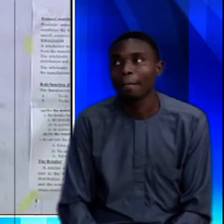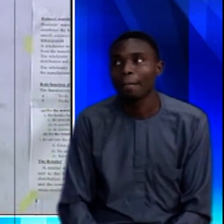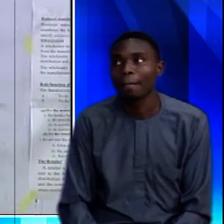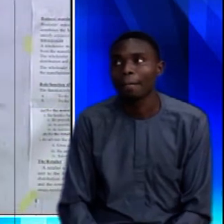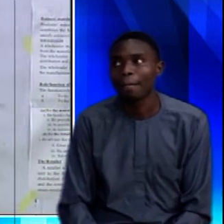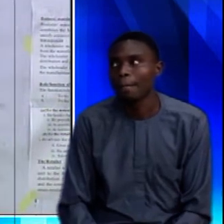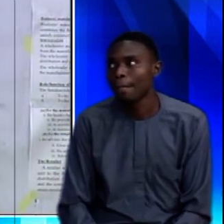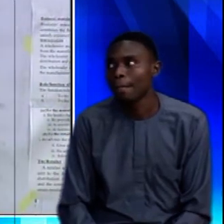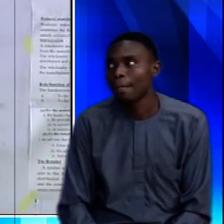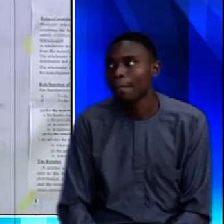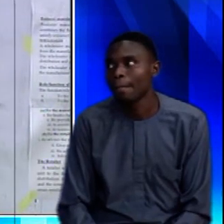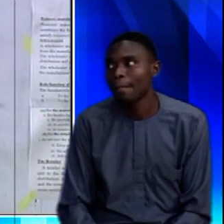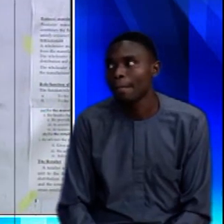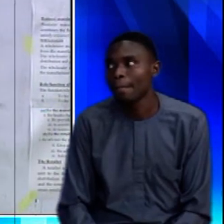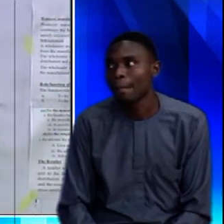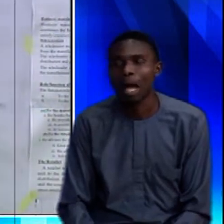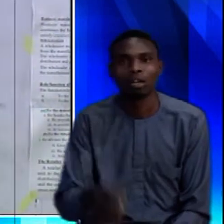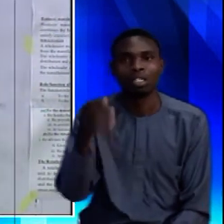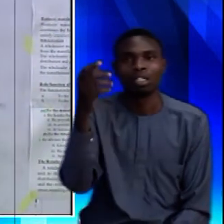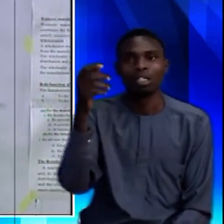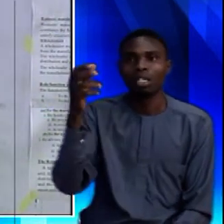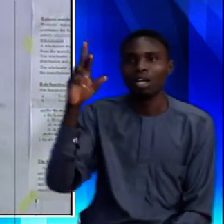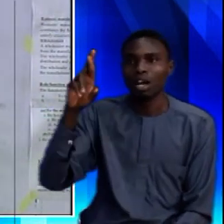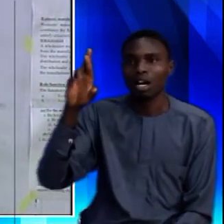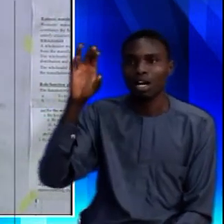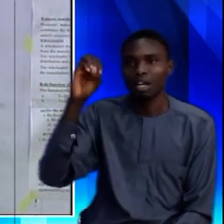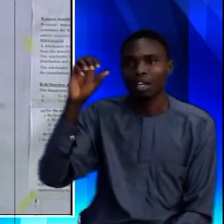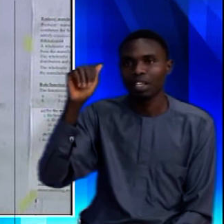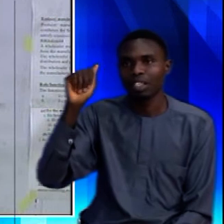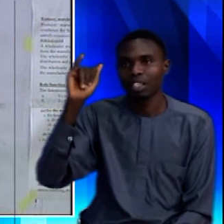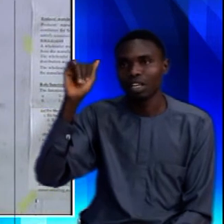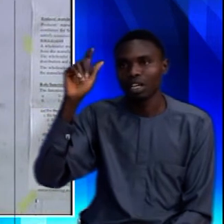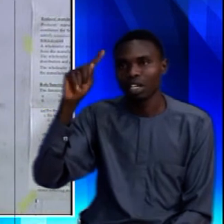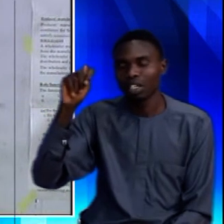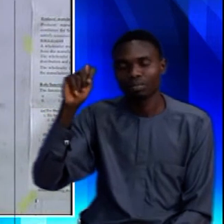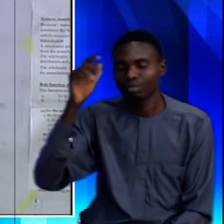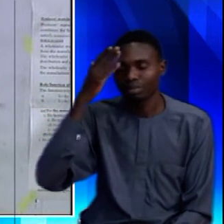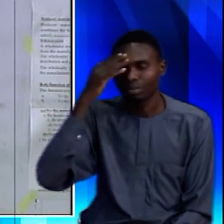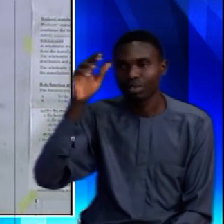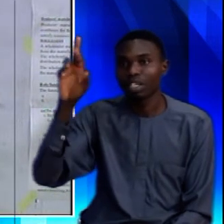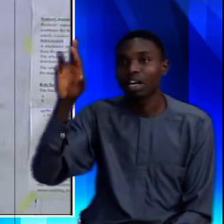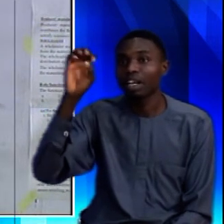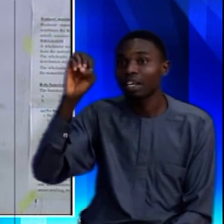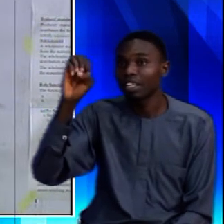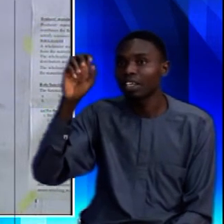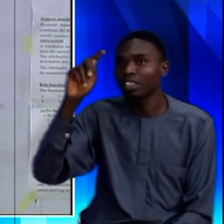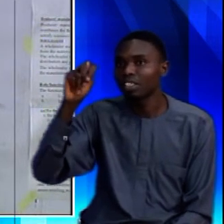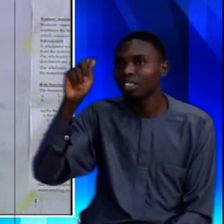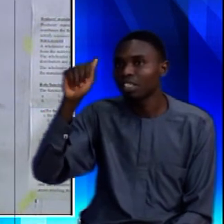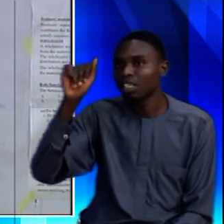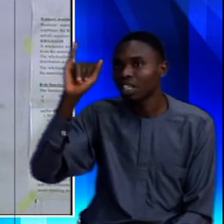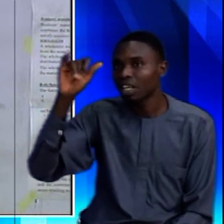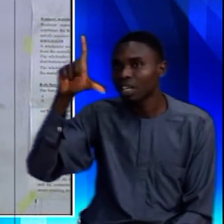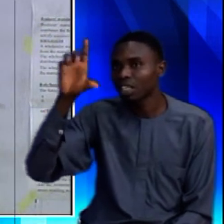retailer. He do go to the manufacturer, buy in bulk. When we say buy in bulk, we're talking about he buy maybe in cartons or